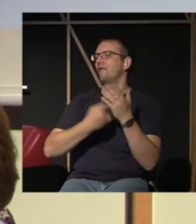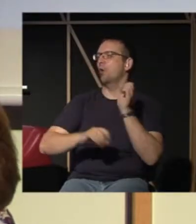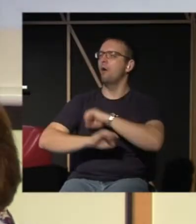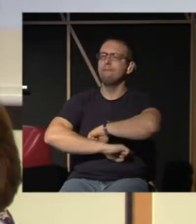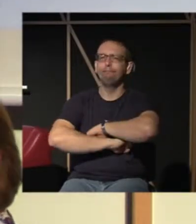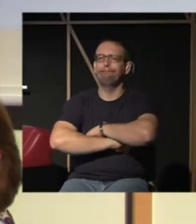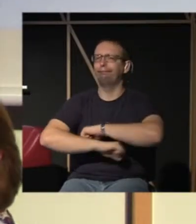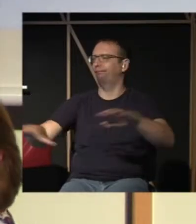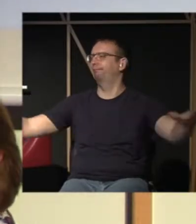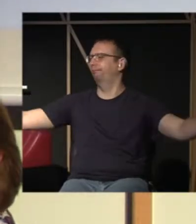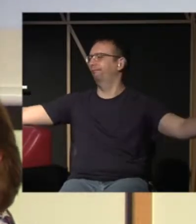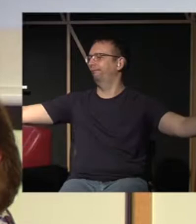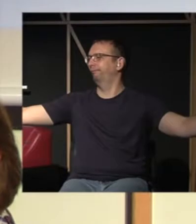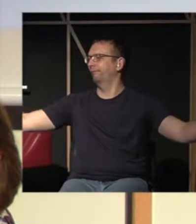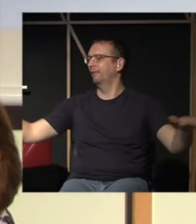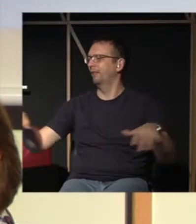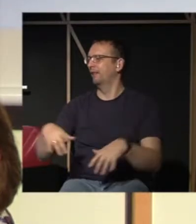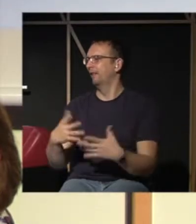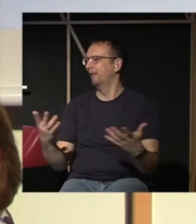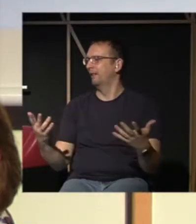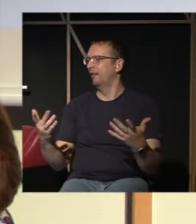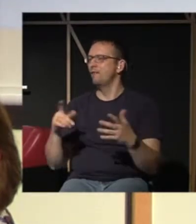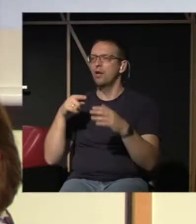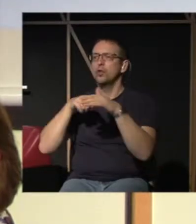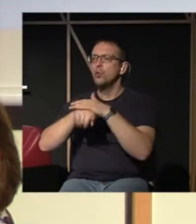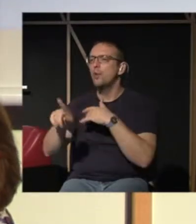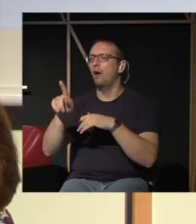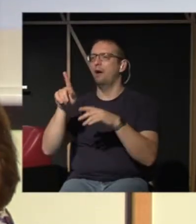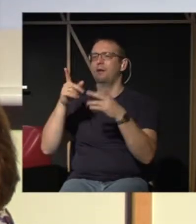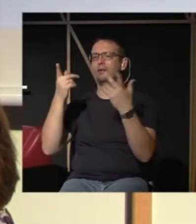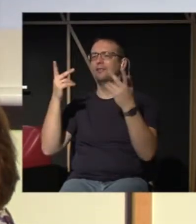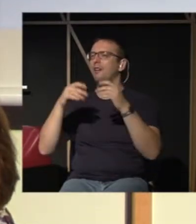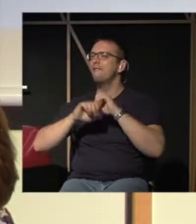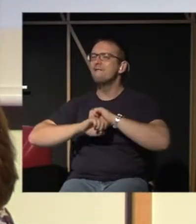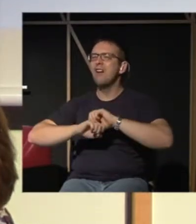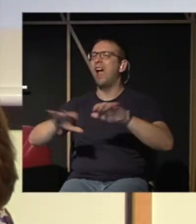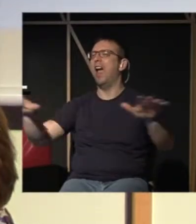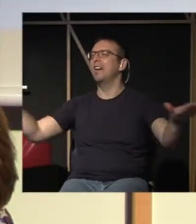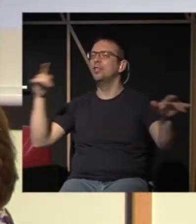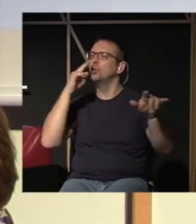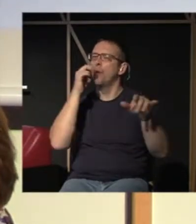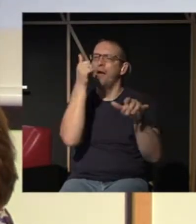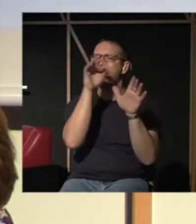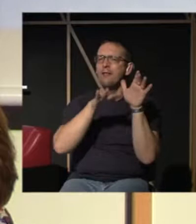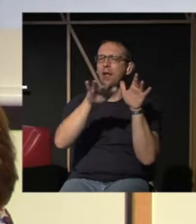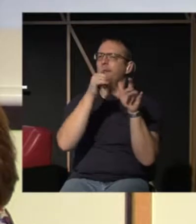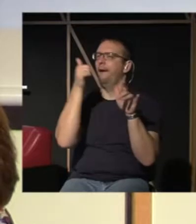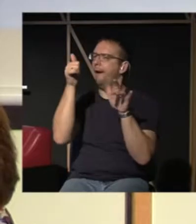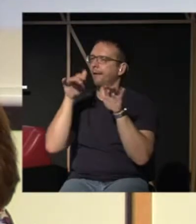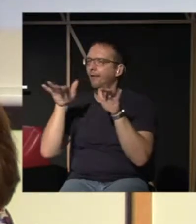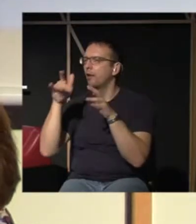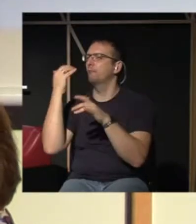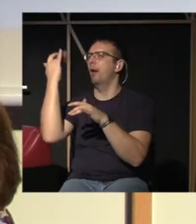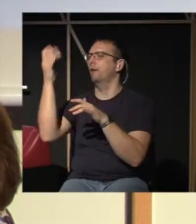We'll now move on to Paula, who's presenting from FIFA. Paula's going to talk about the extensive